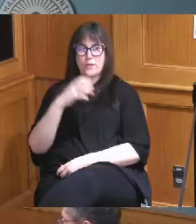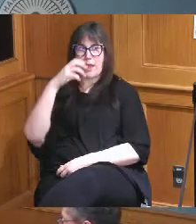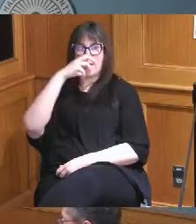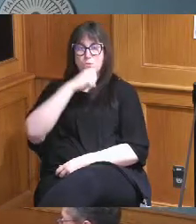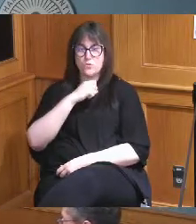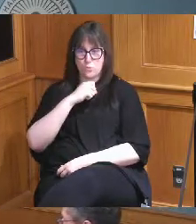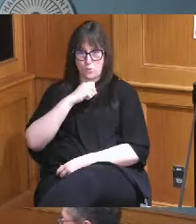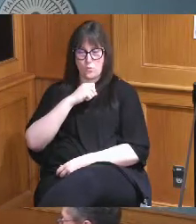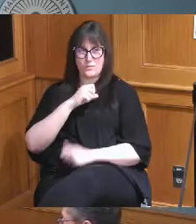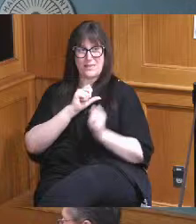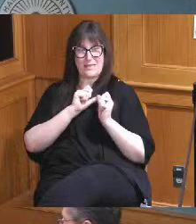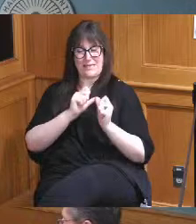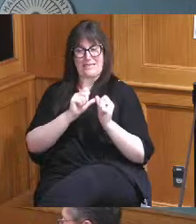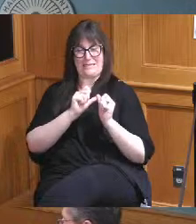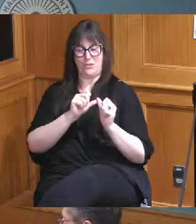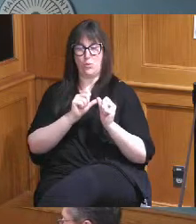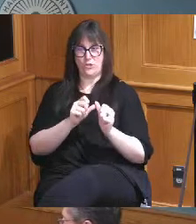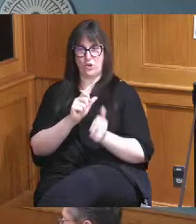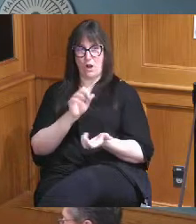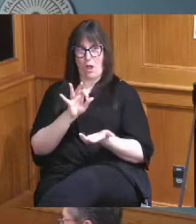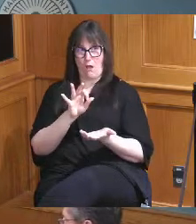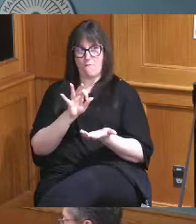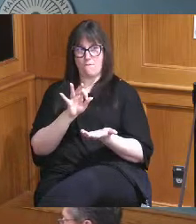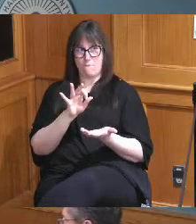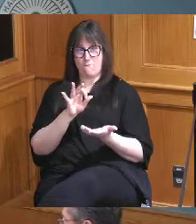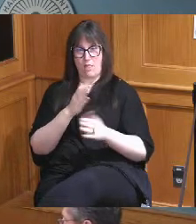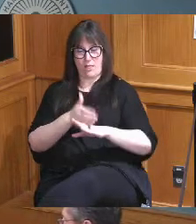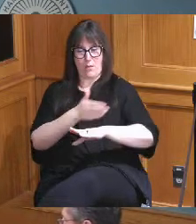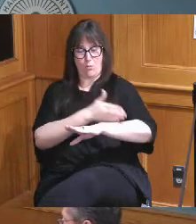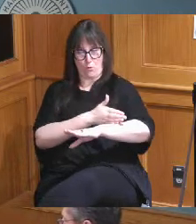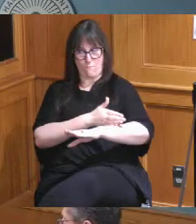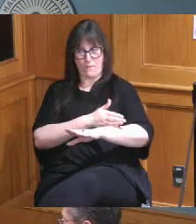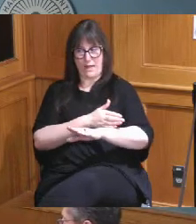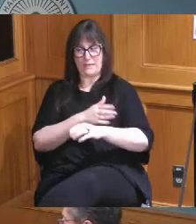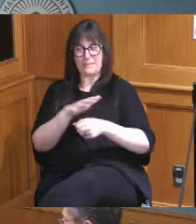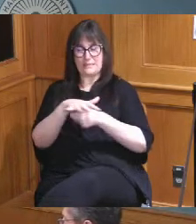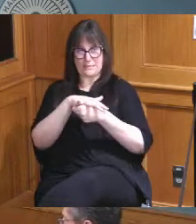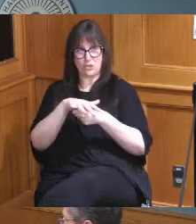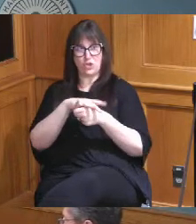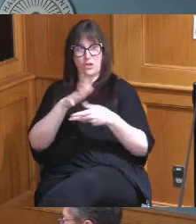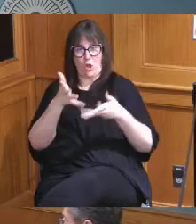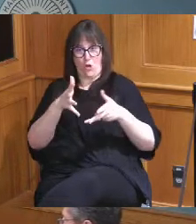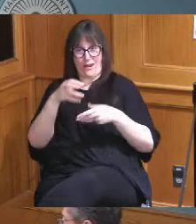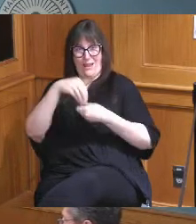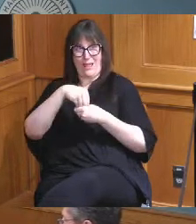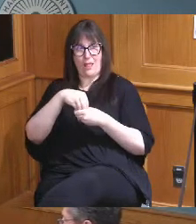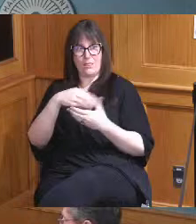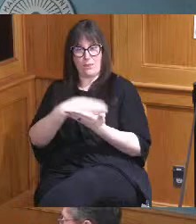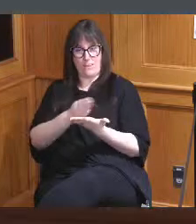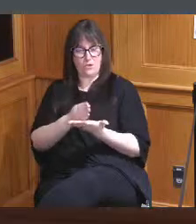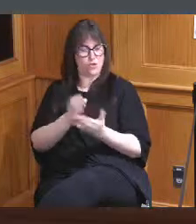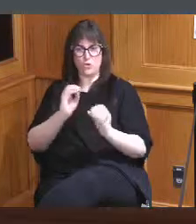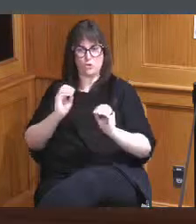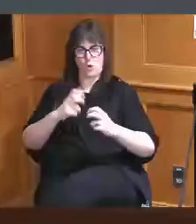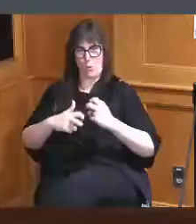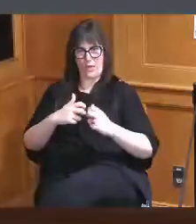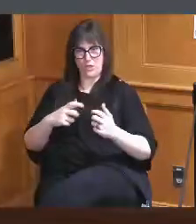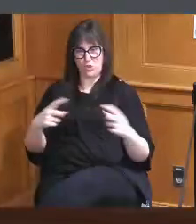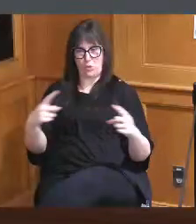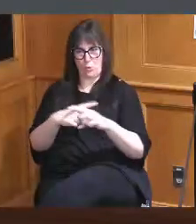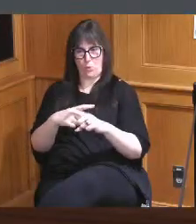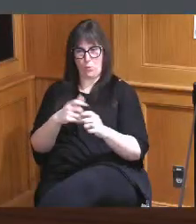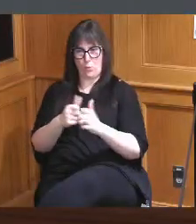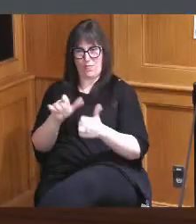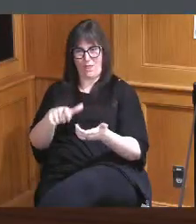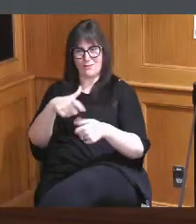assumed the continuation of the improvement district in the budget, so there's no issue with the timing